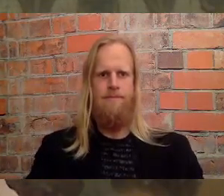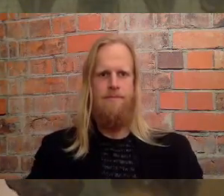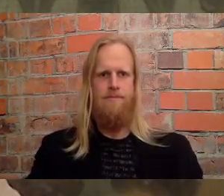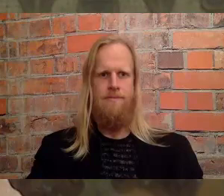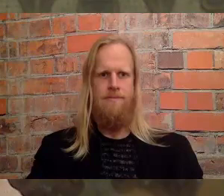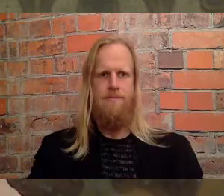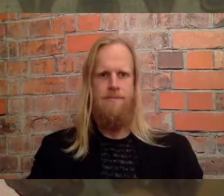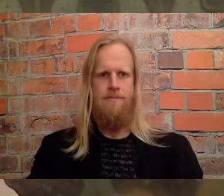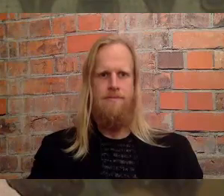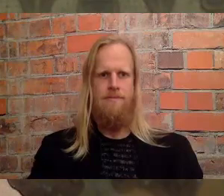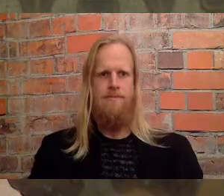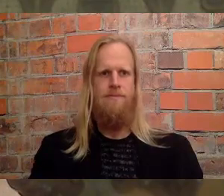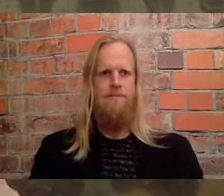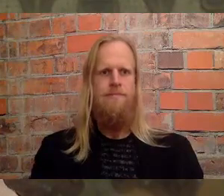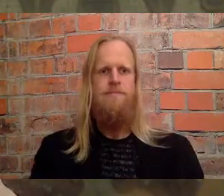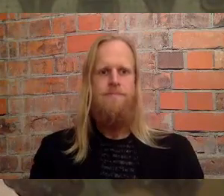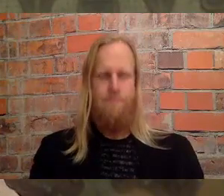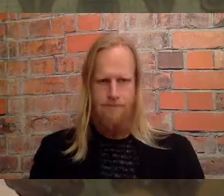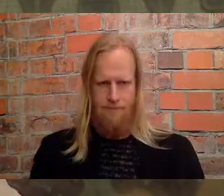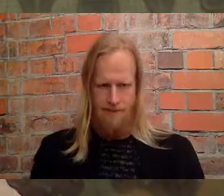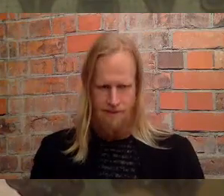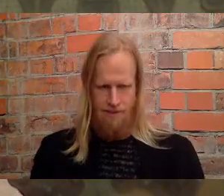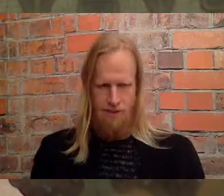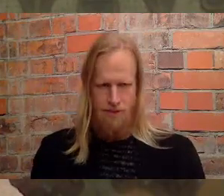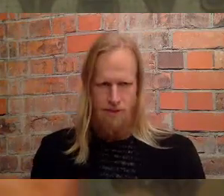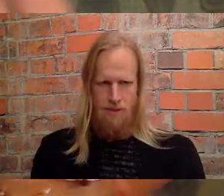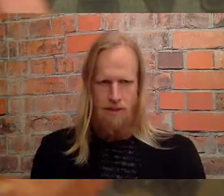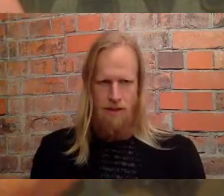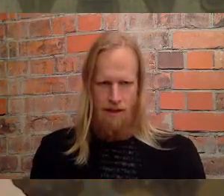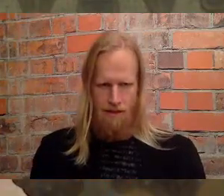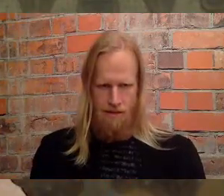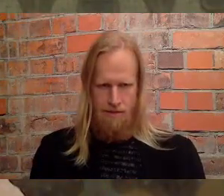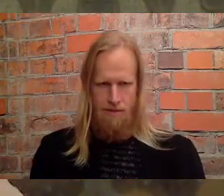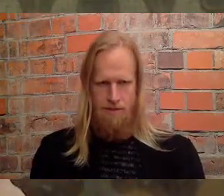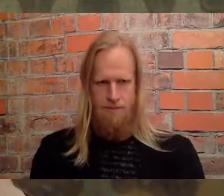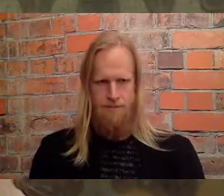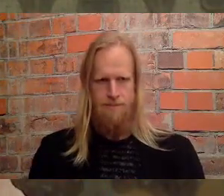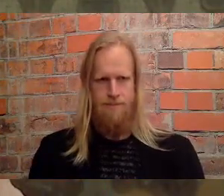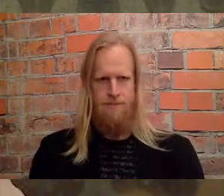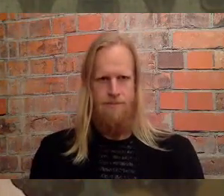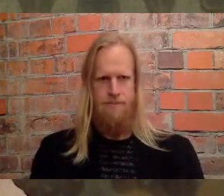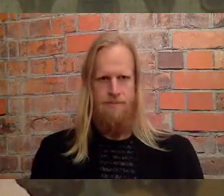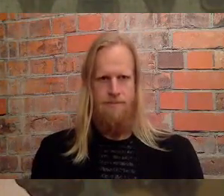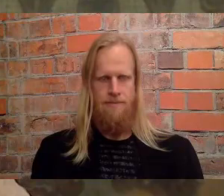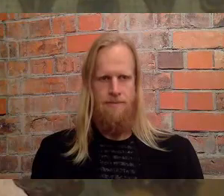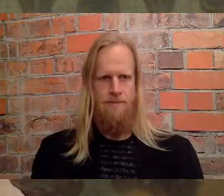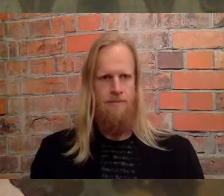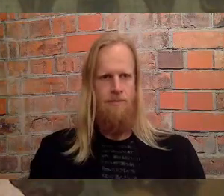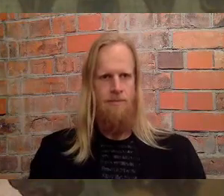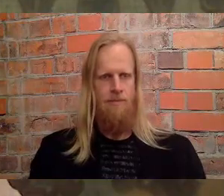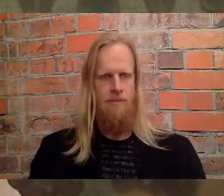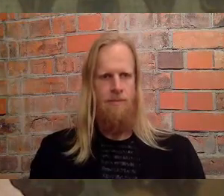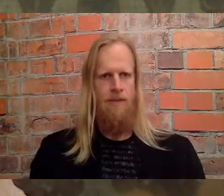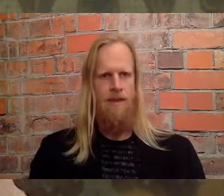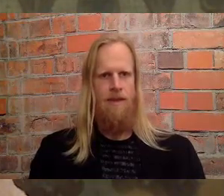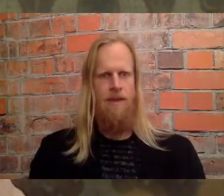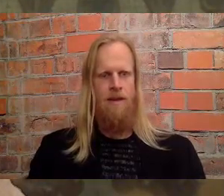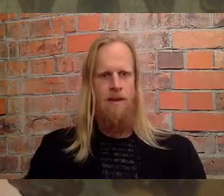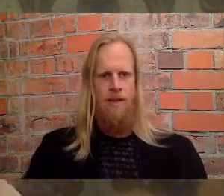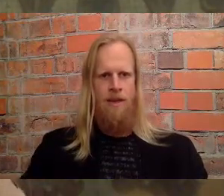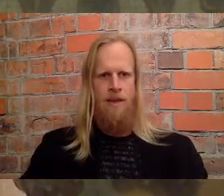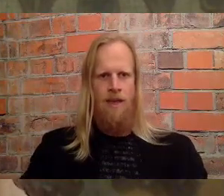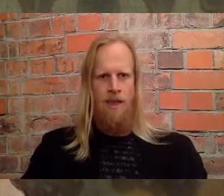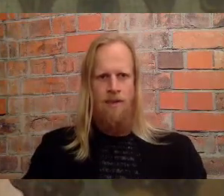know yet. Because what we don't know, well, it's unknown, so we automatically assume that it must be